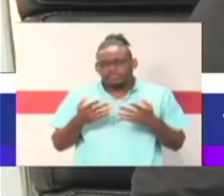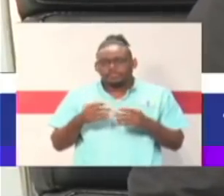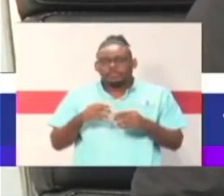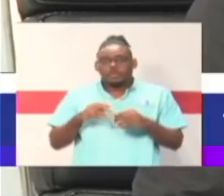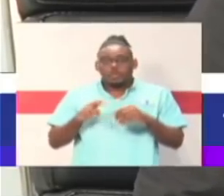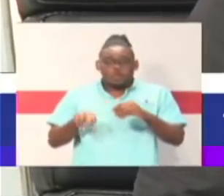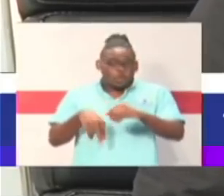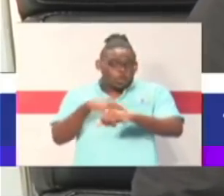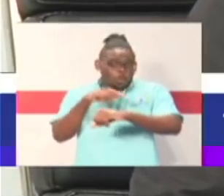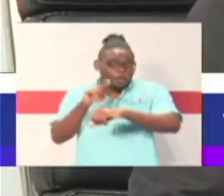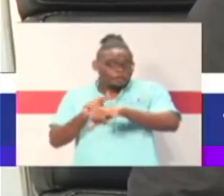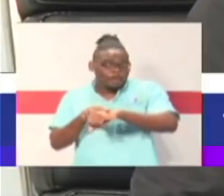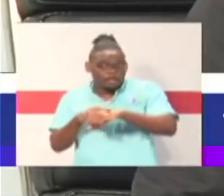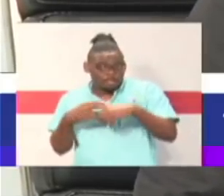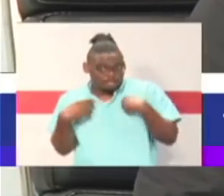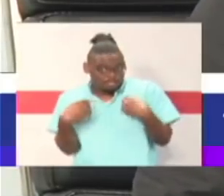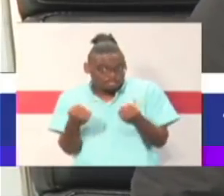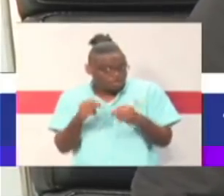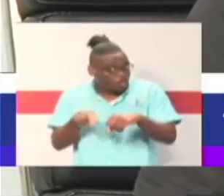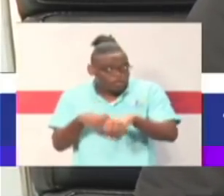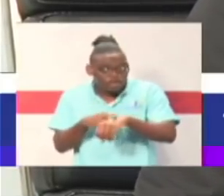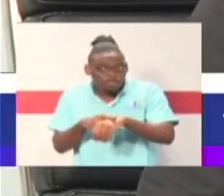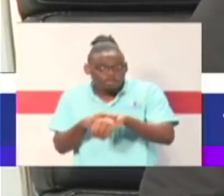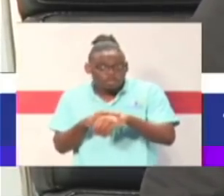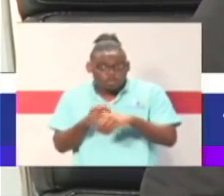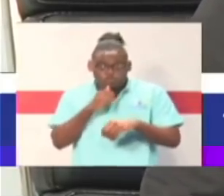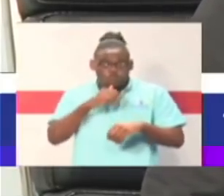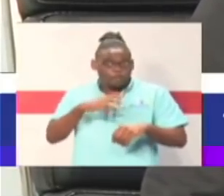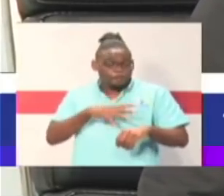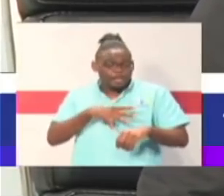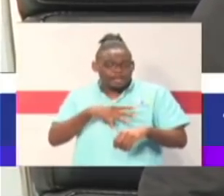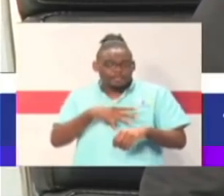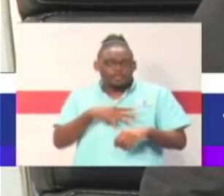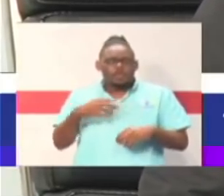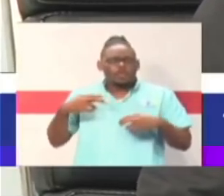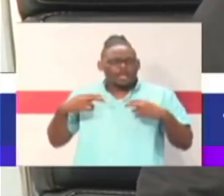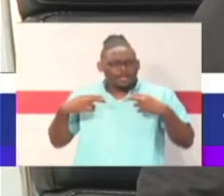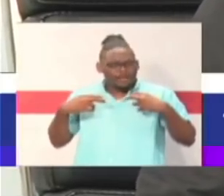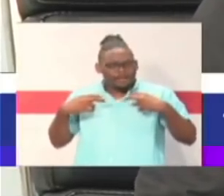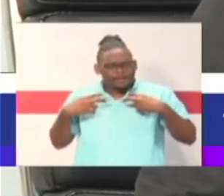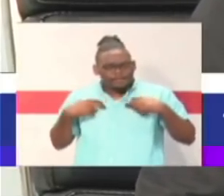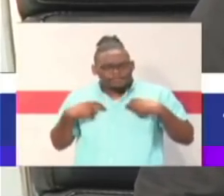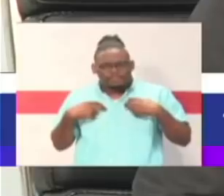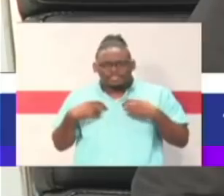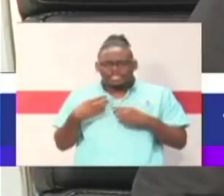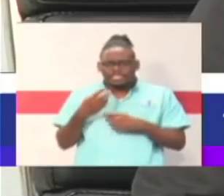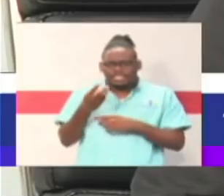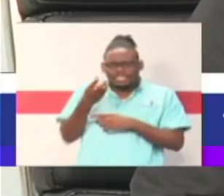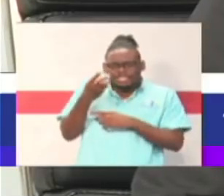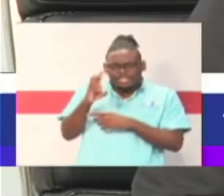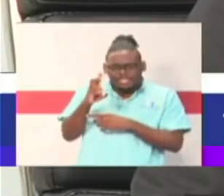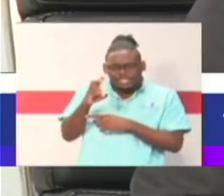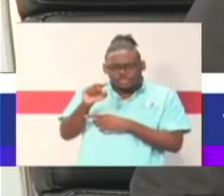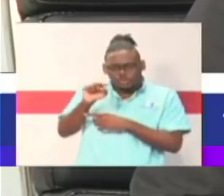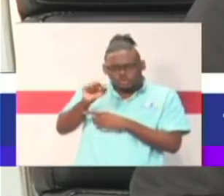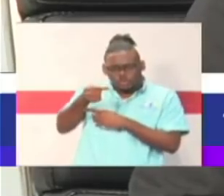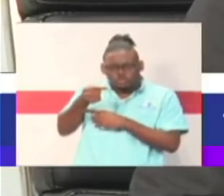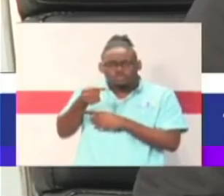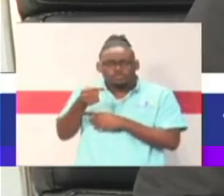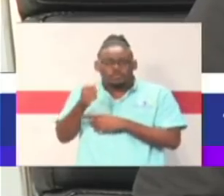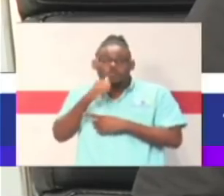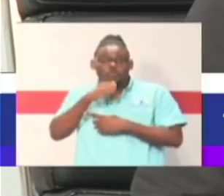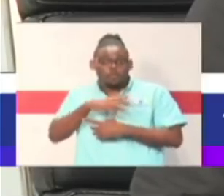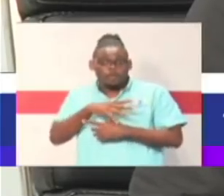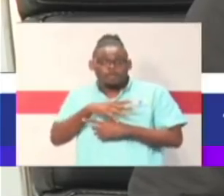that we have approximately a little less than 16,000 patients who deliver on an annual basis. More and more